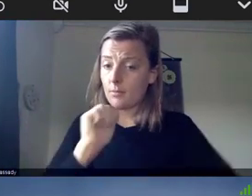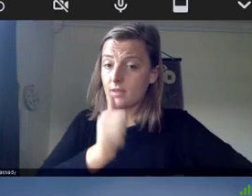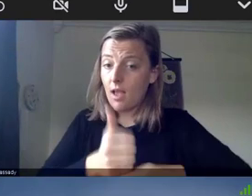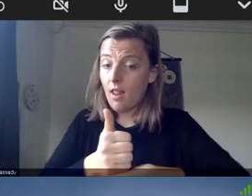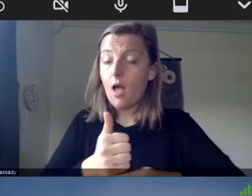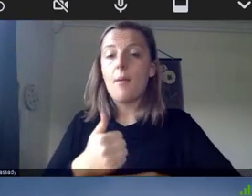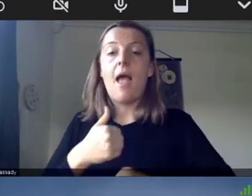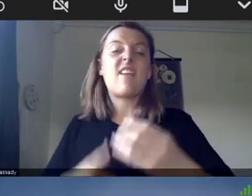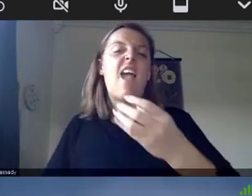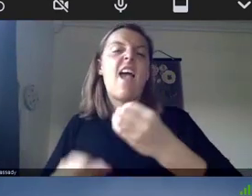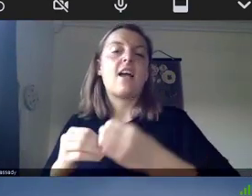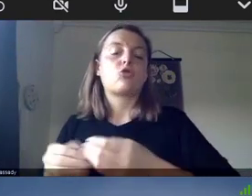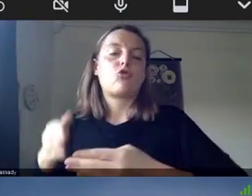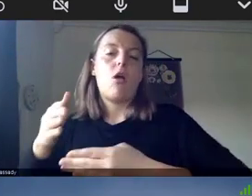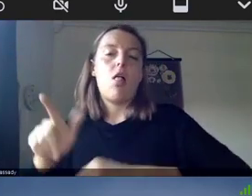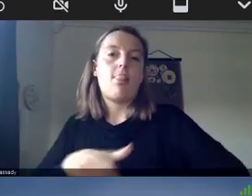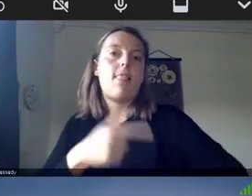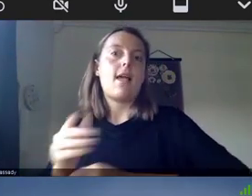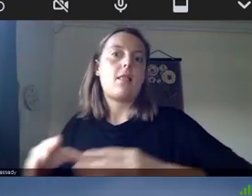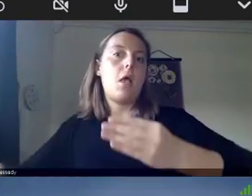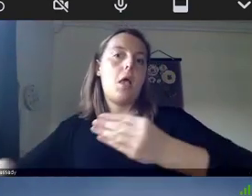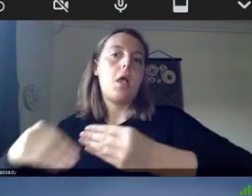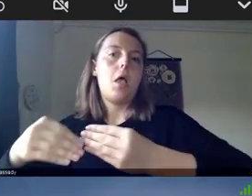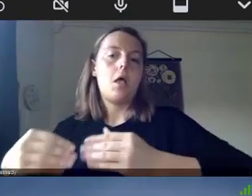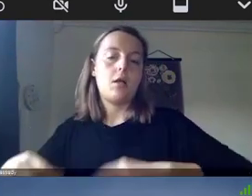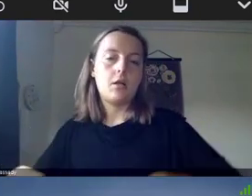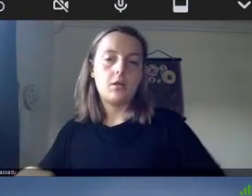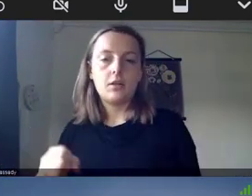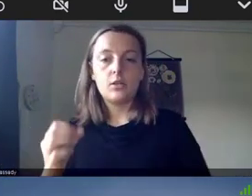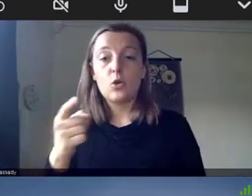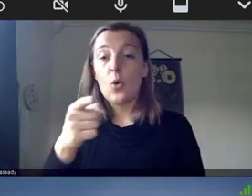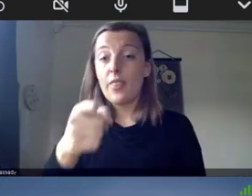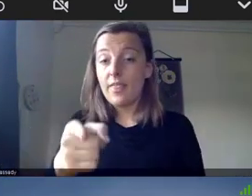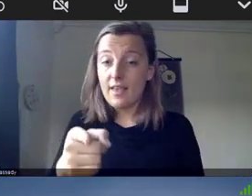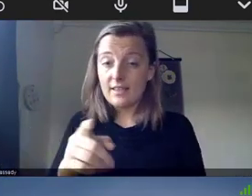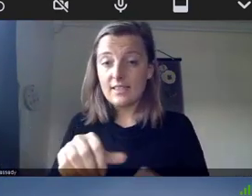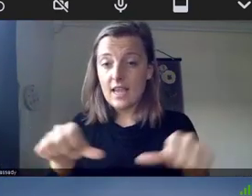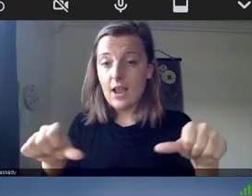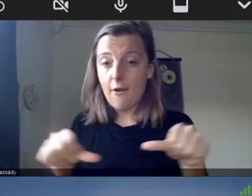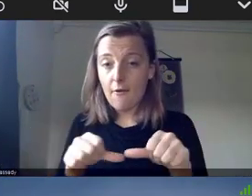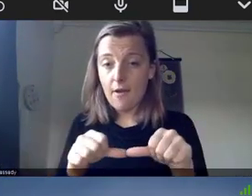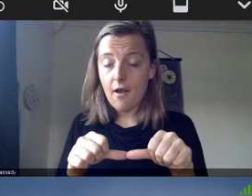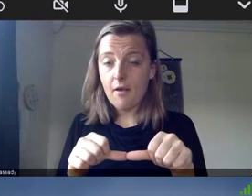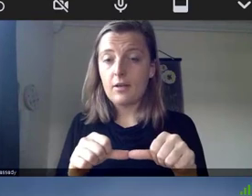tip and we say, well, how much length do I have to add to the fin